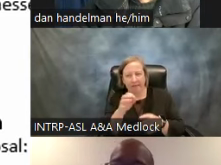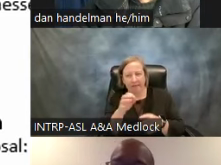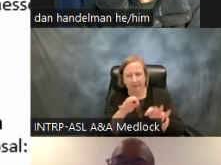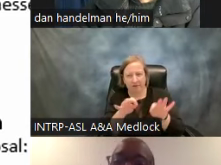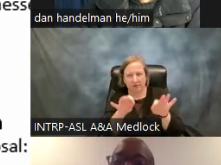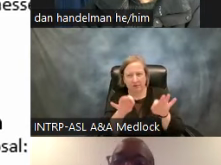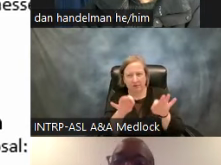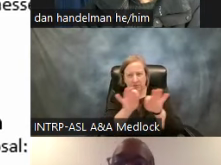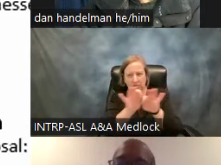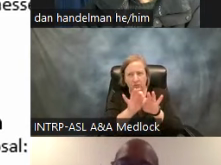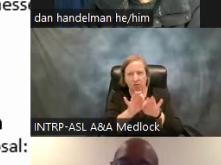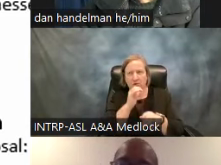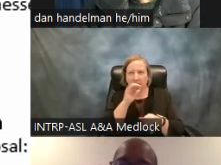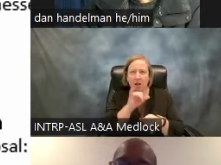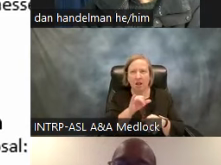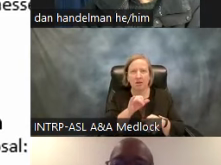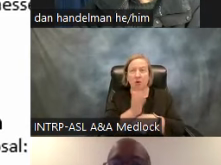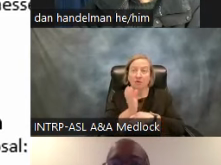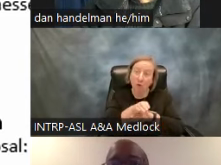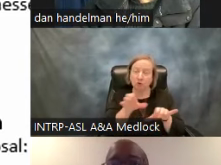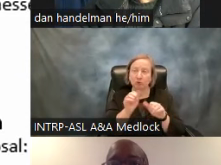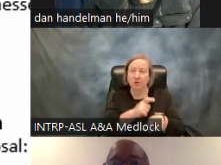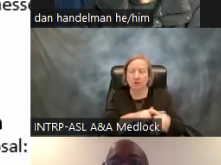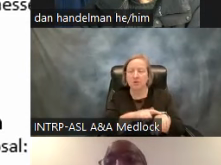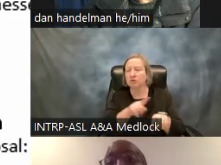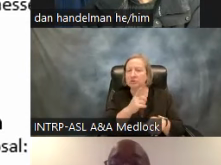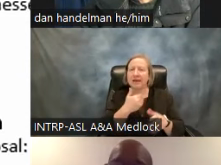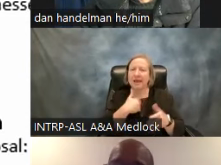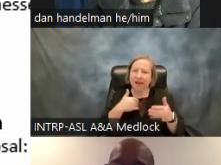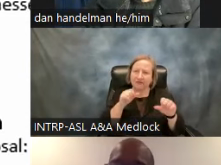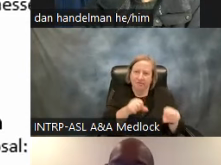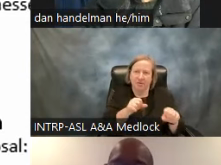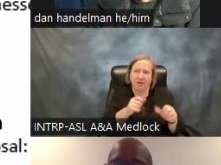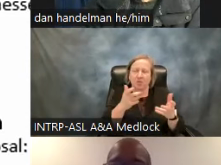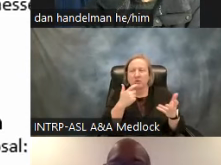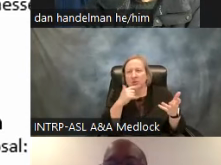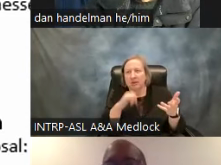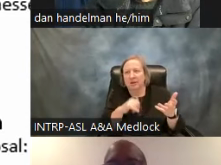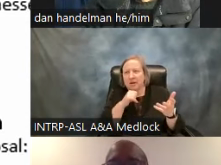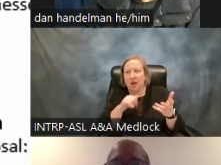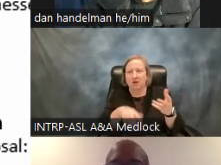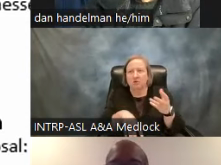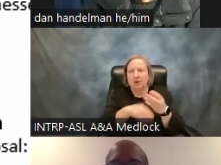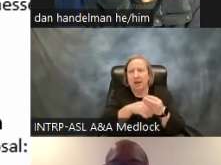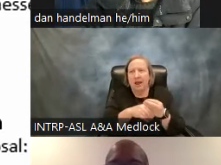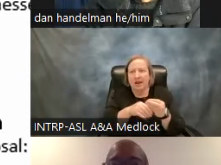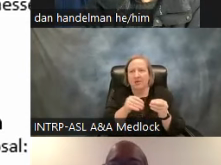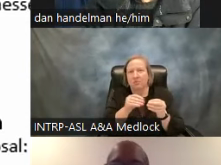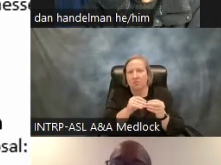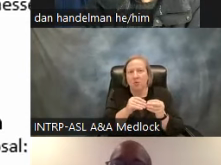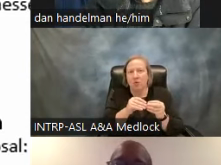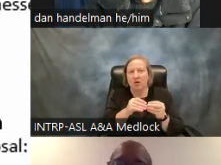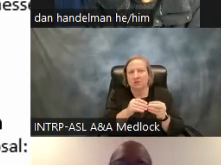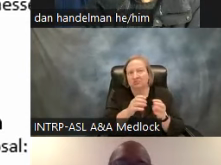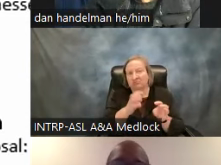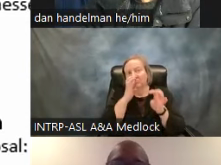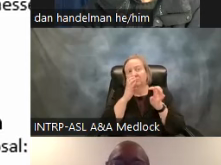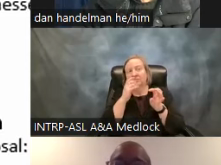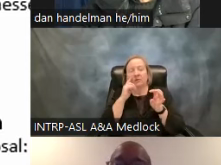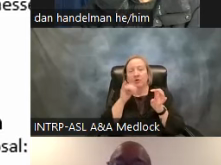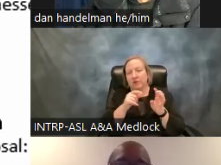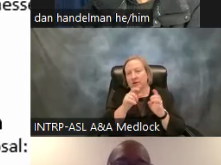they're going to forcefully do this all the time. It's just have the ability to. I just wanted to say that, not to add extra teeth to this sort of